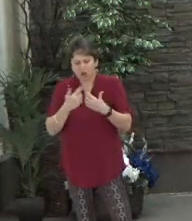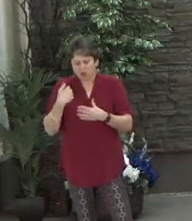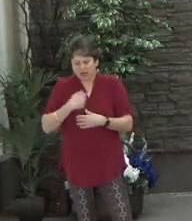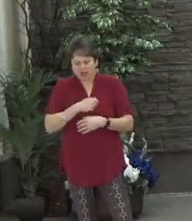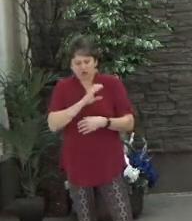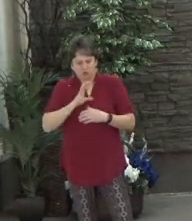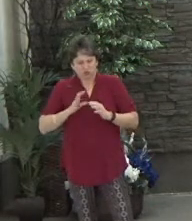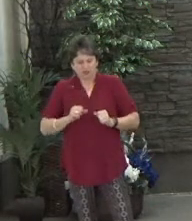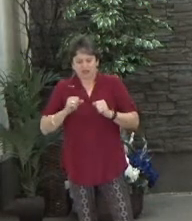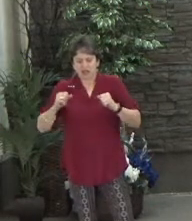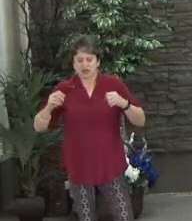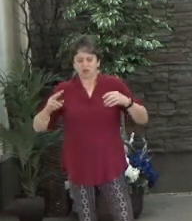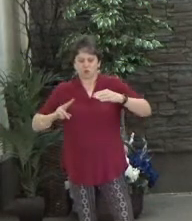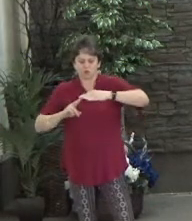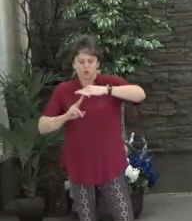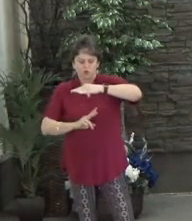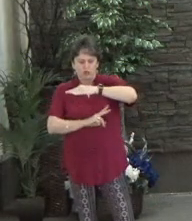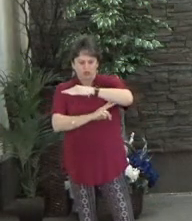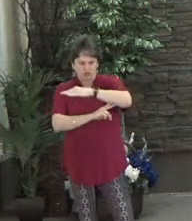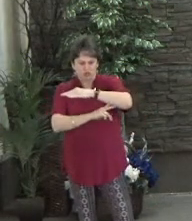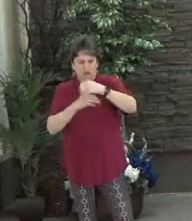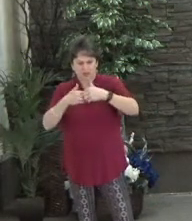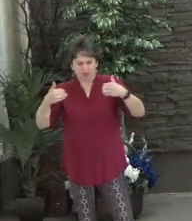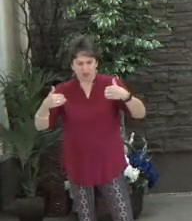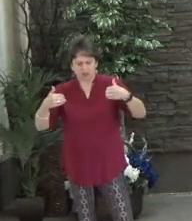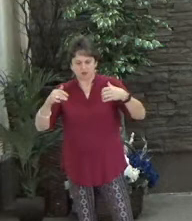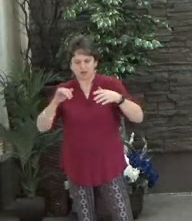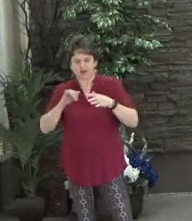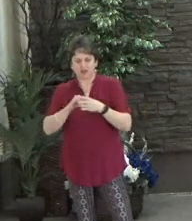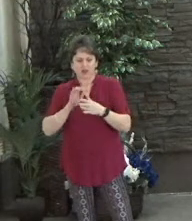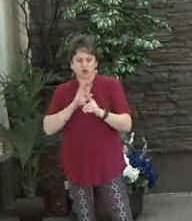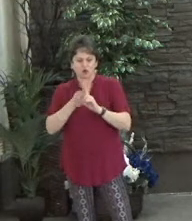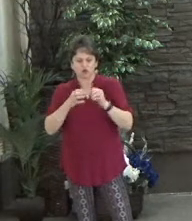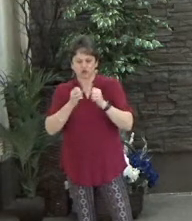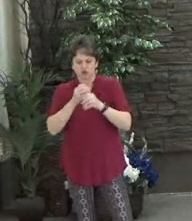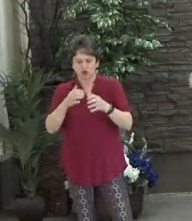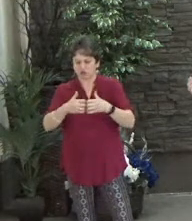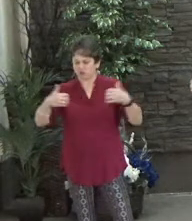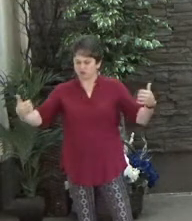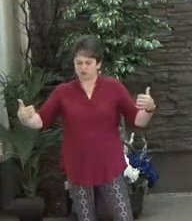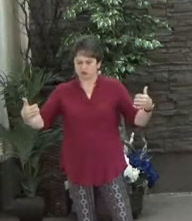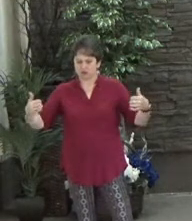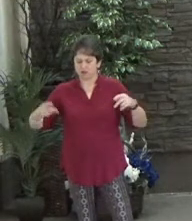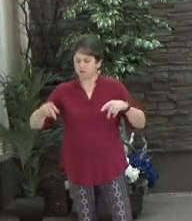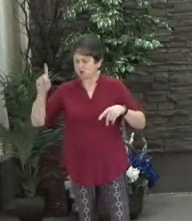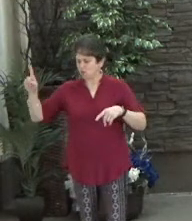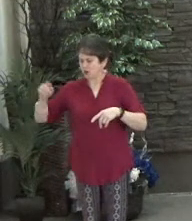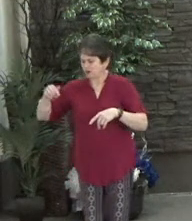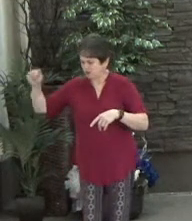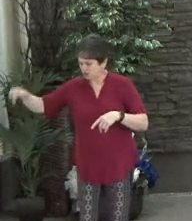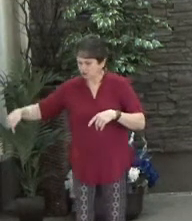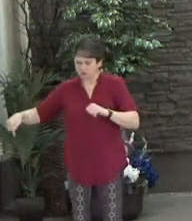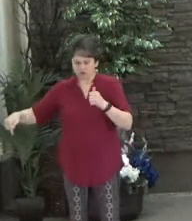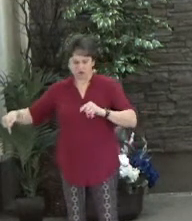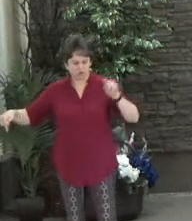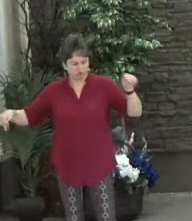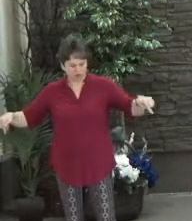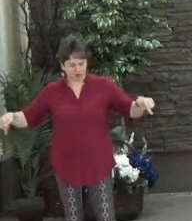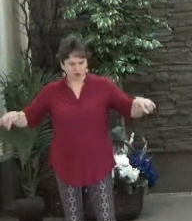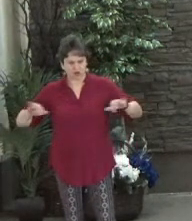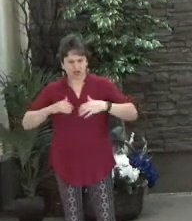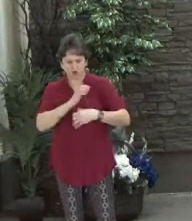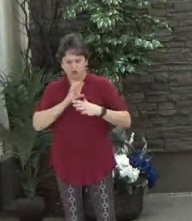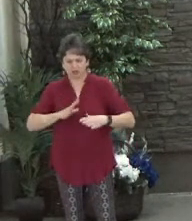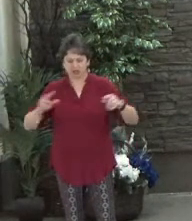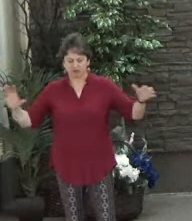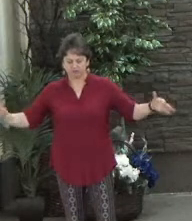bridge the gaps that the polarization has created in our culture, where we've got people on one extreme and on the other. And